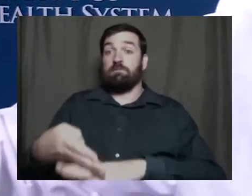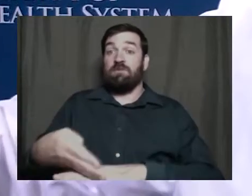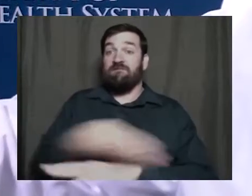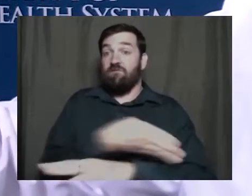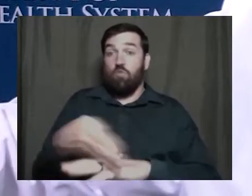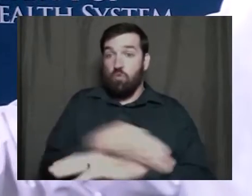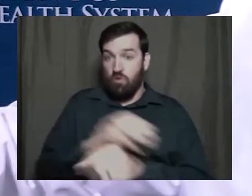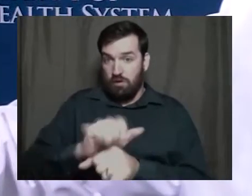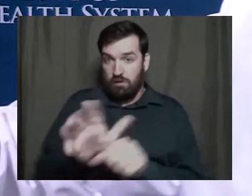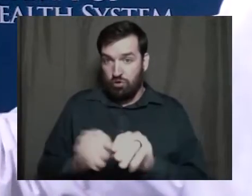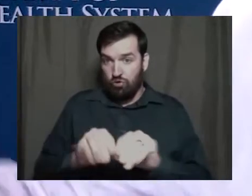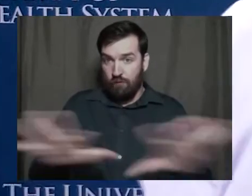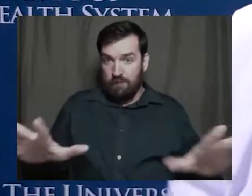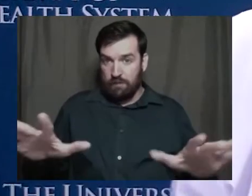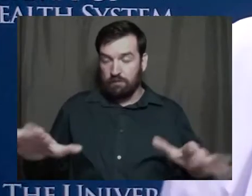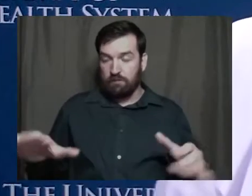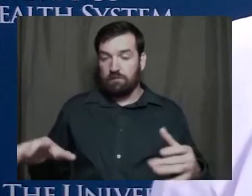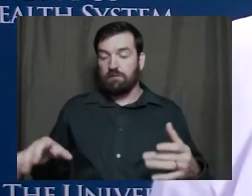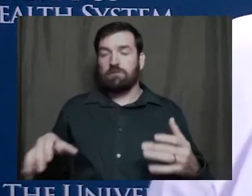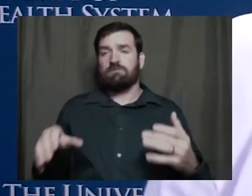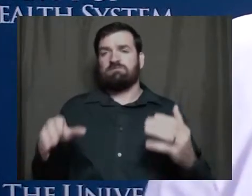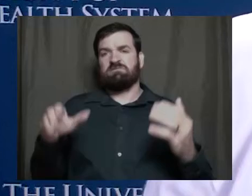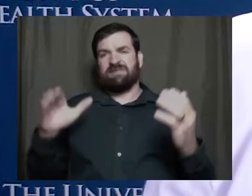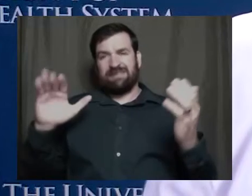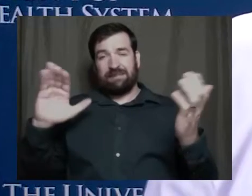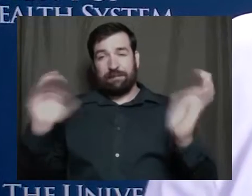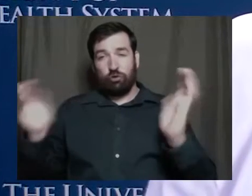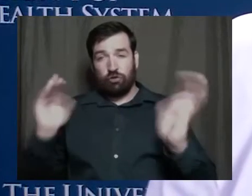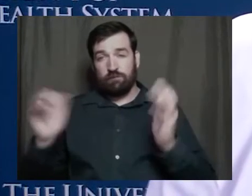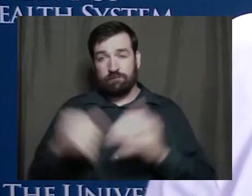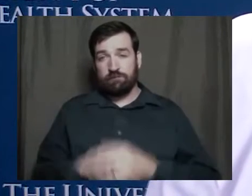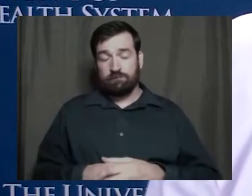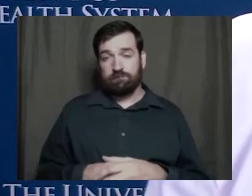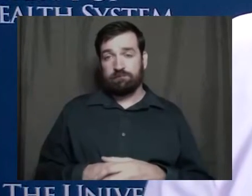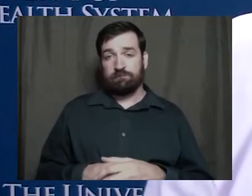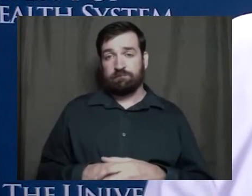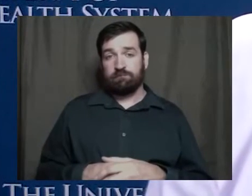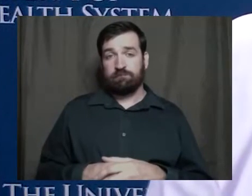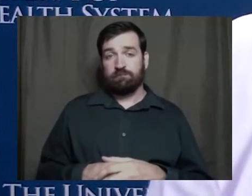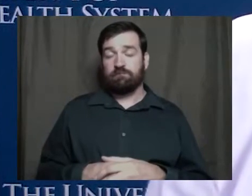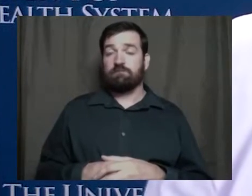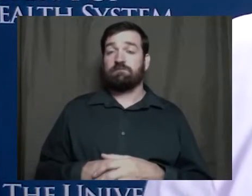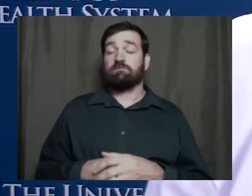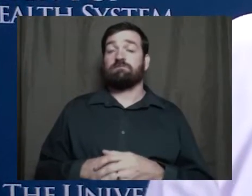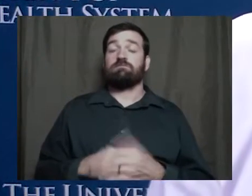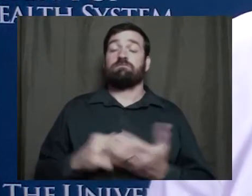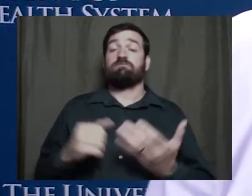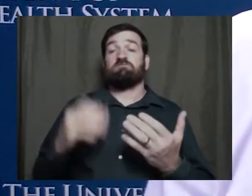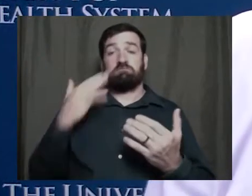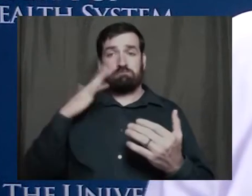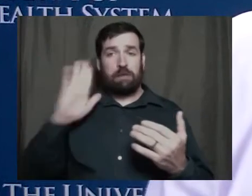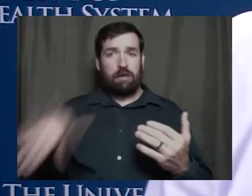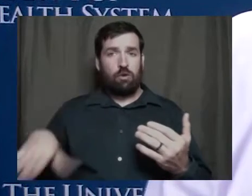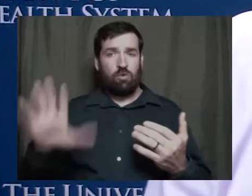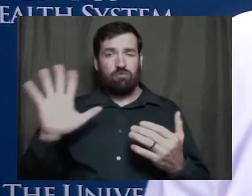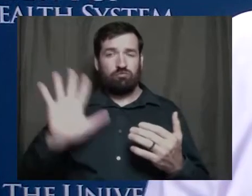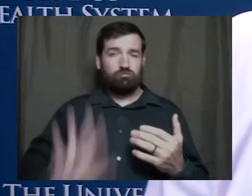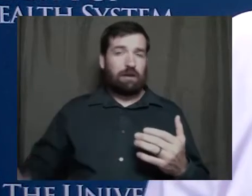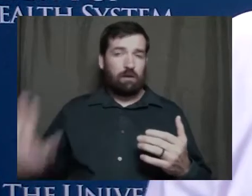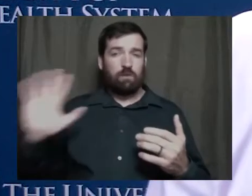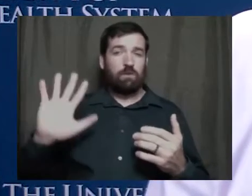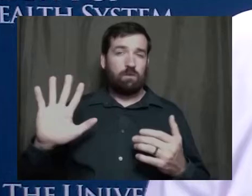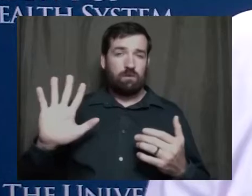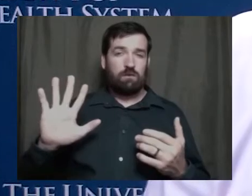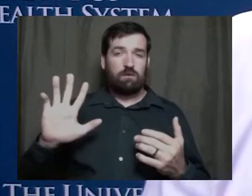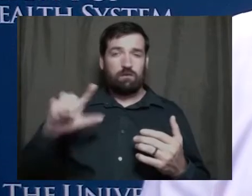pandemic, it's a little bit similar, because we also, us and Children's, have a lot of collaboration, and I know it was probably around I think Thanksgiving